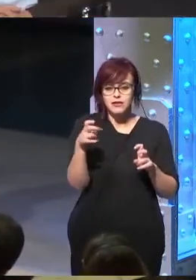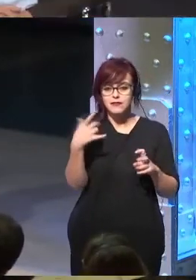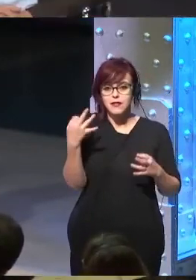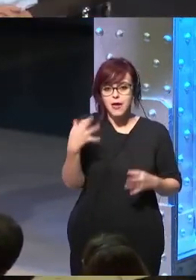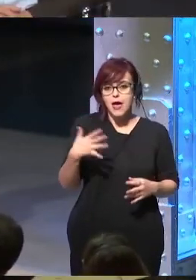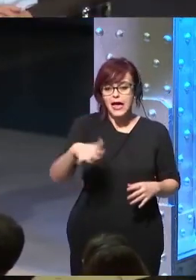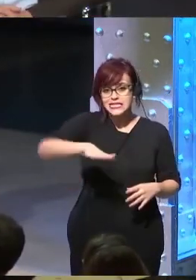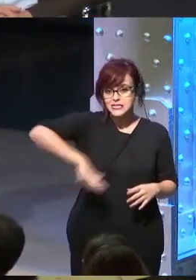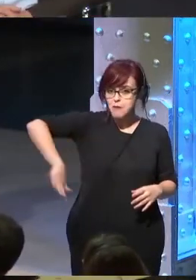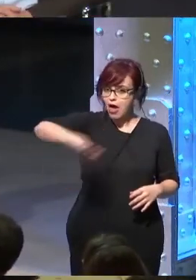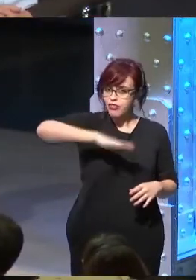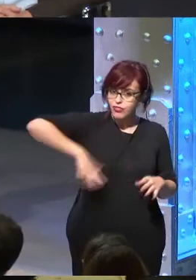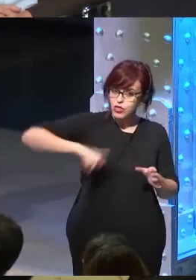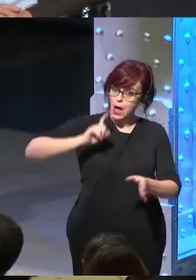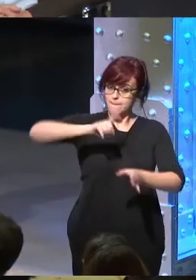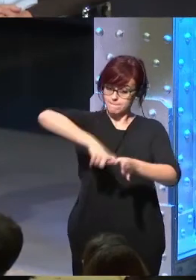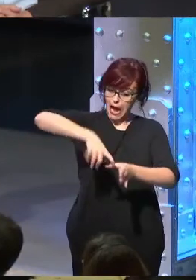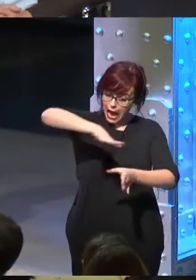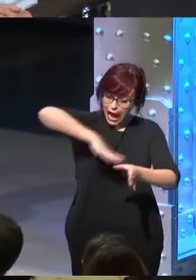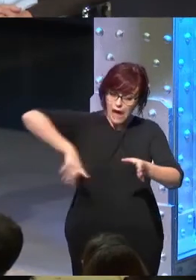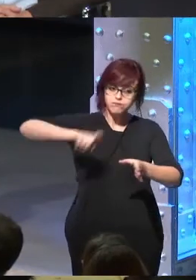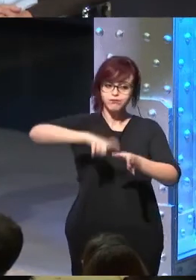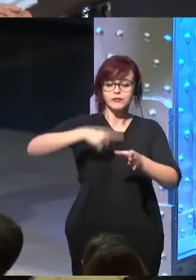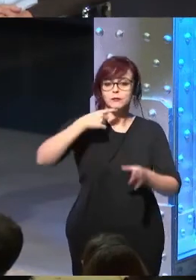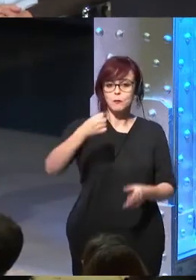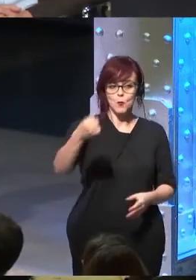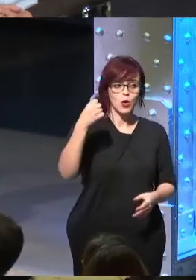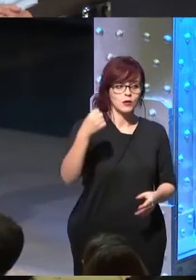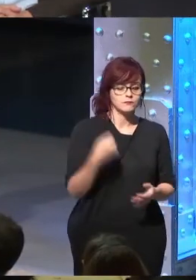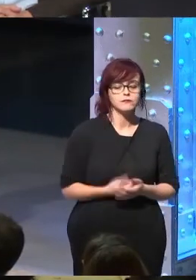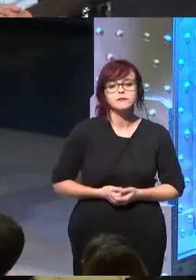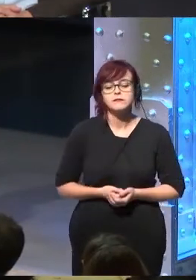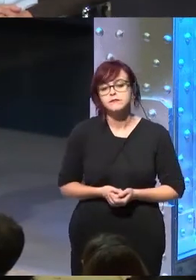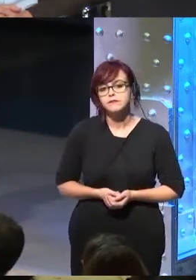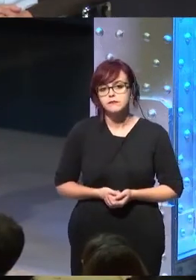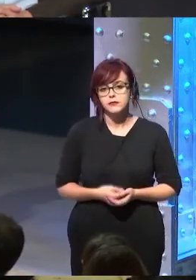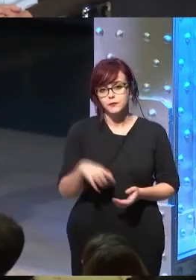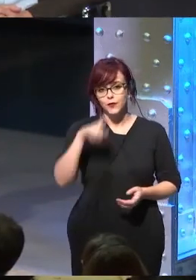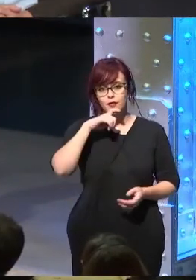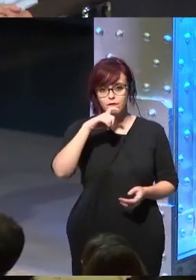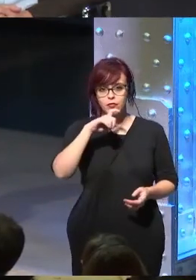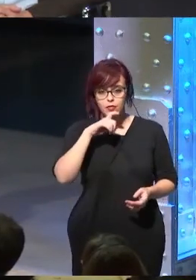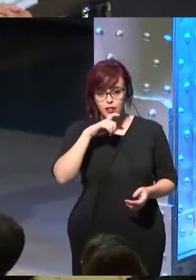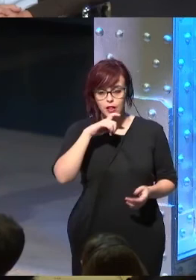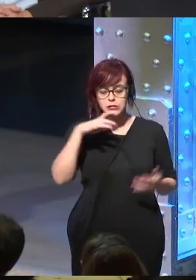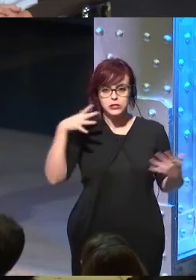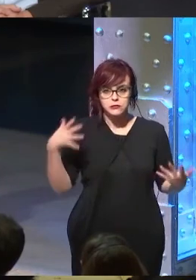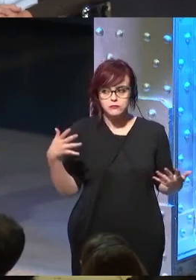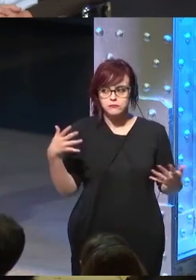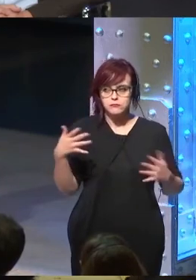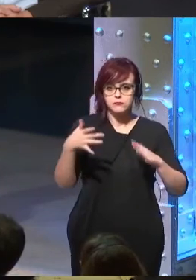quite difficult. I think I'd say two things. One is, I think there will be an interesting discussion here